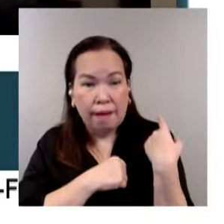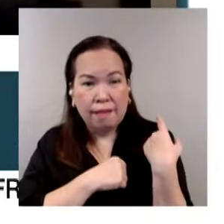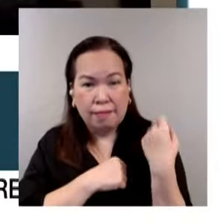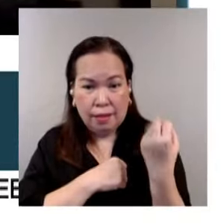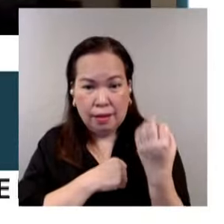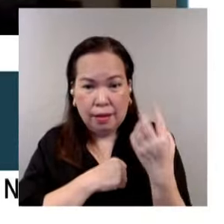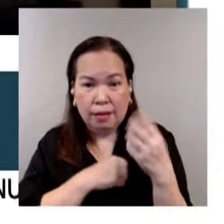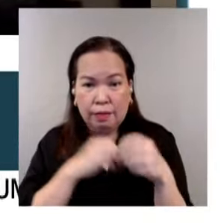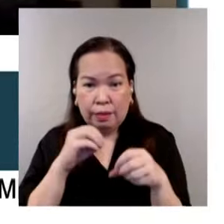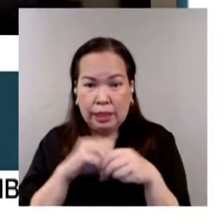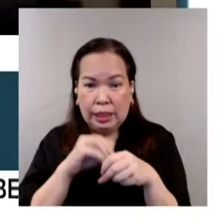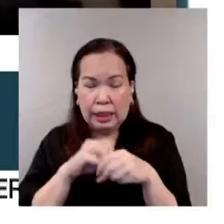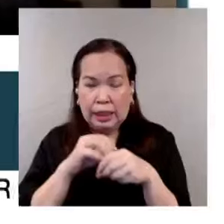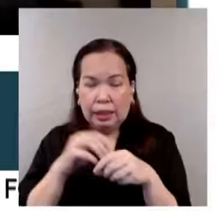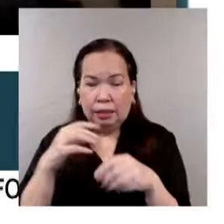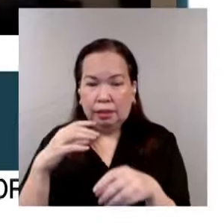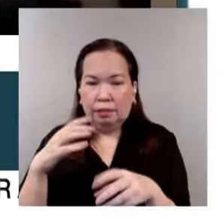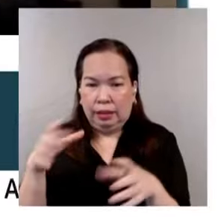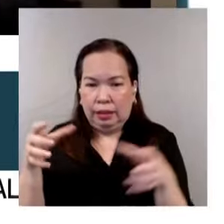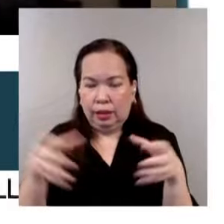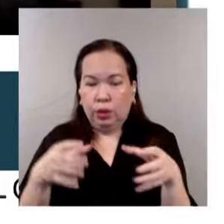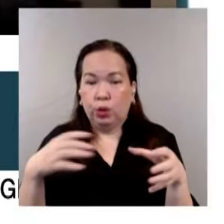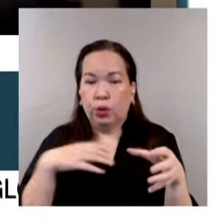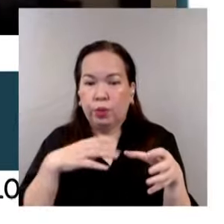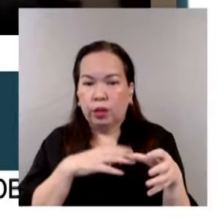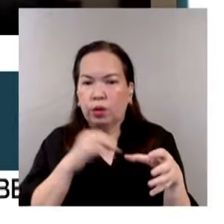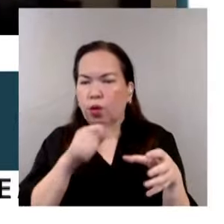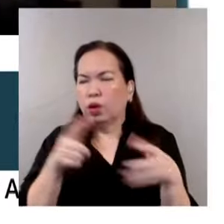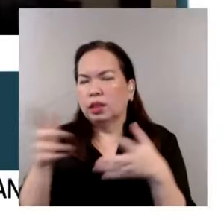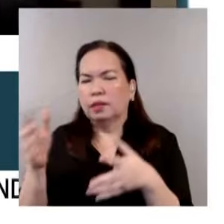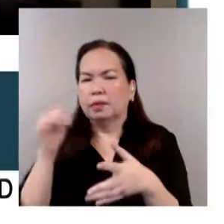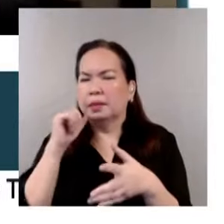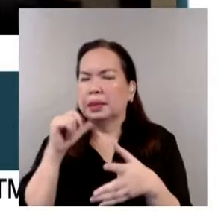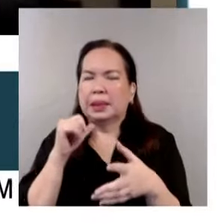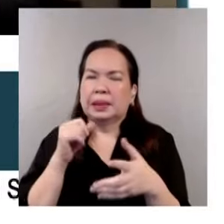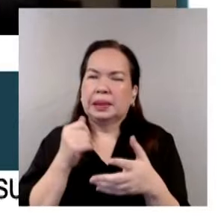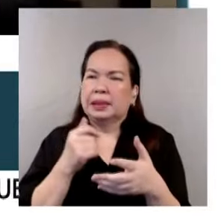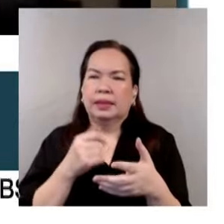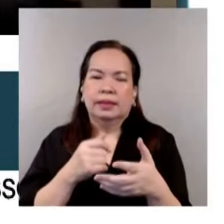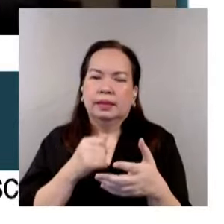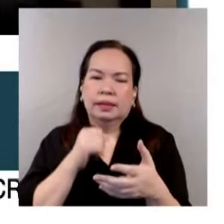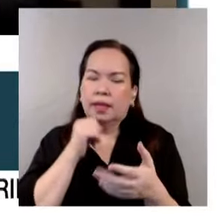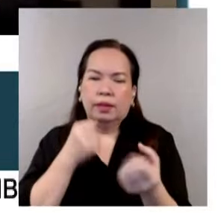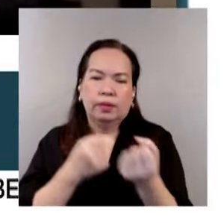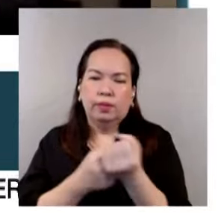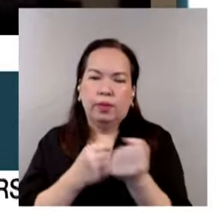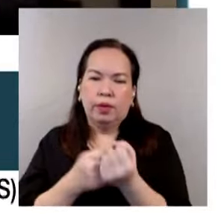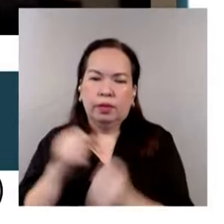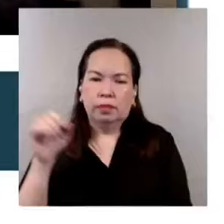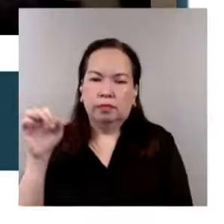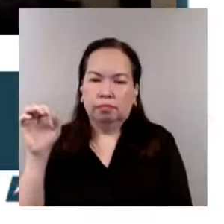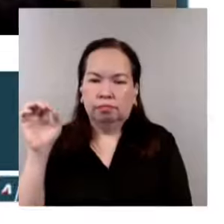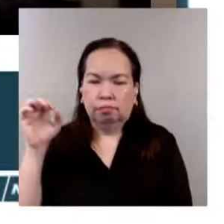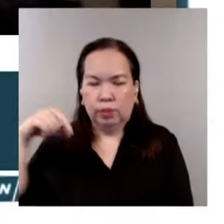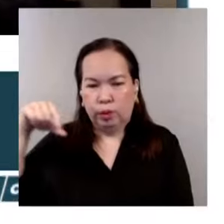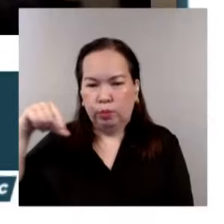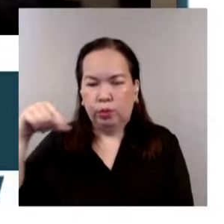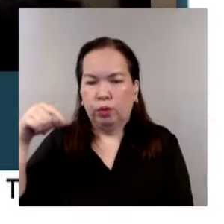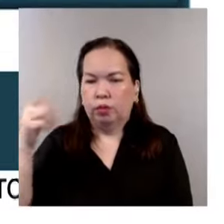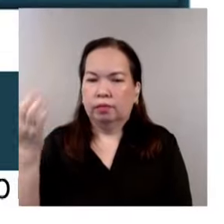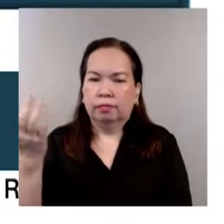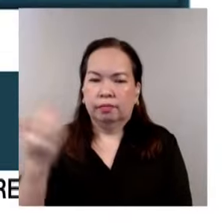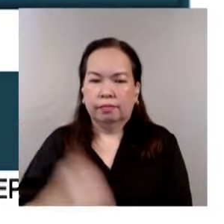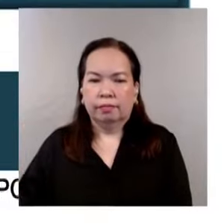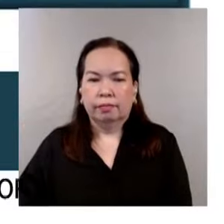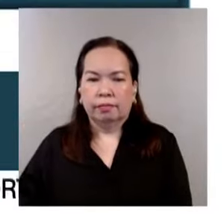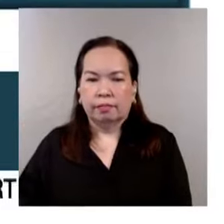our in this committee, I think the remaining lady legislators who have not signed will not sign anymore. Okay, lastly, what do you say